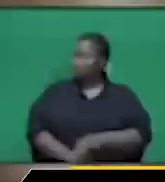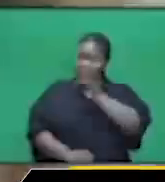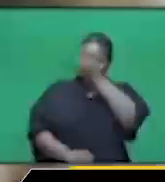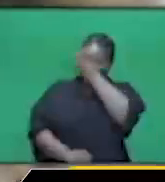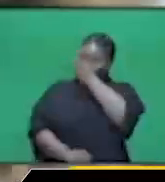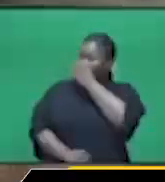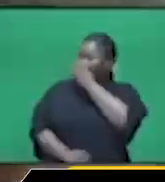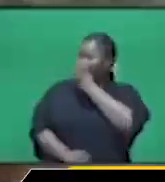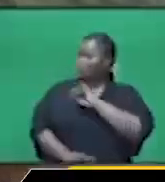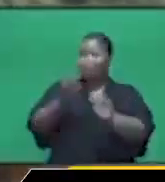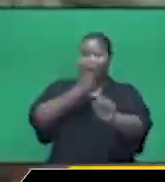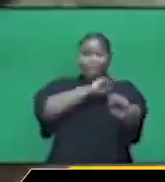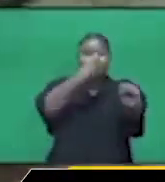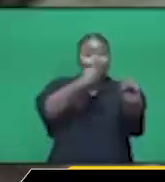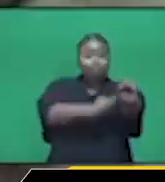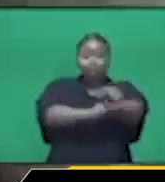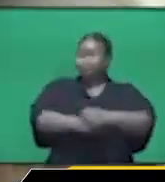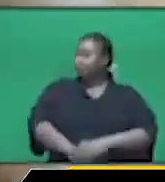Amandla!